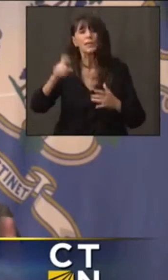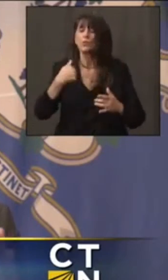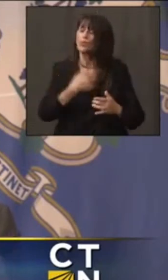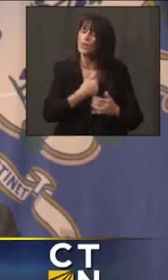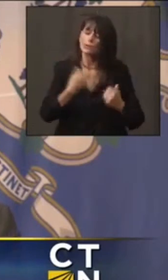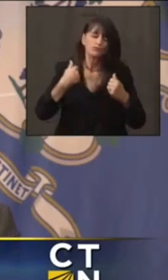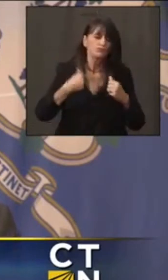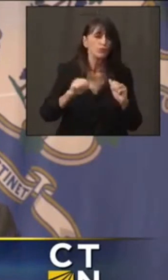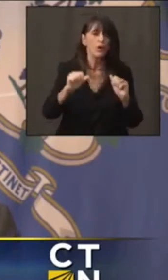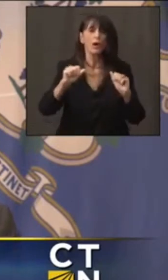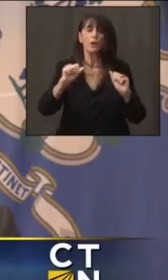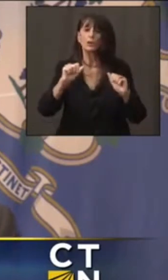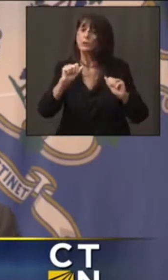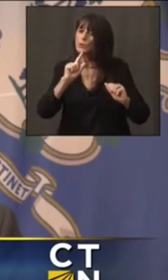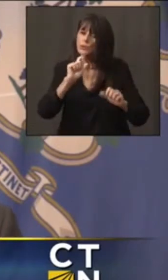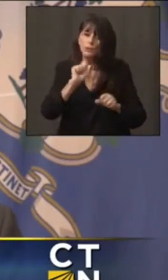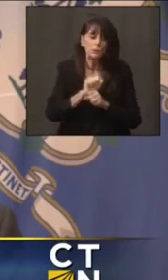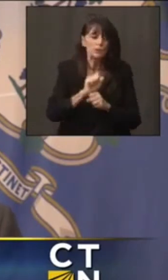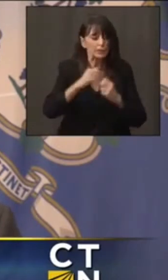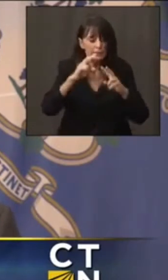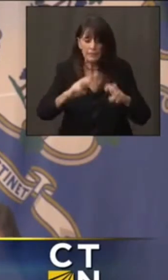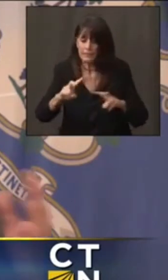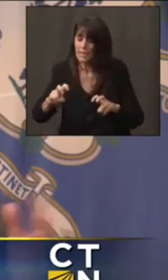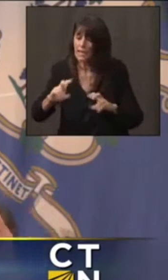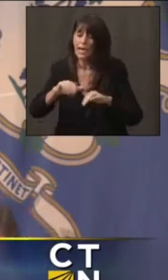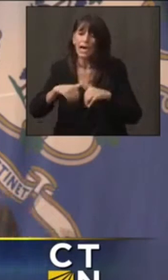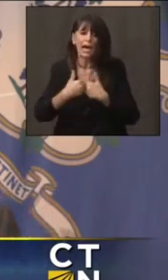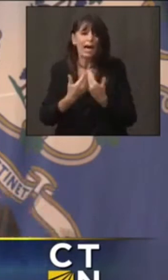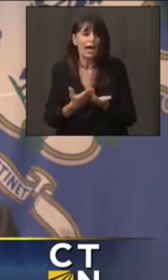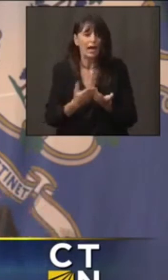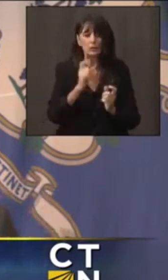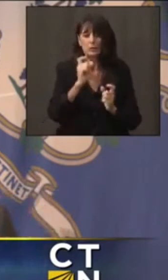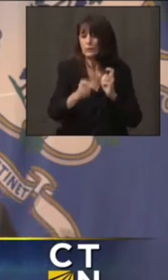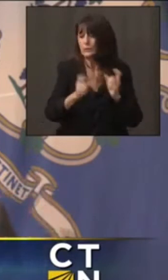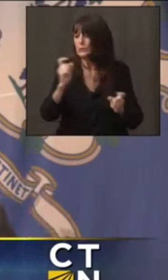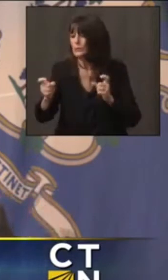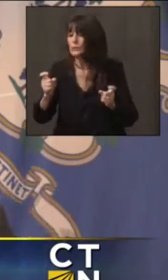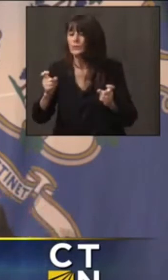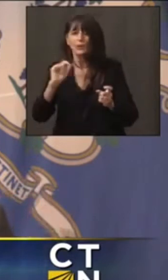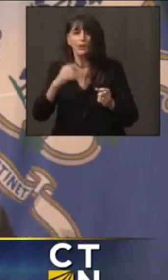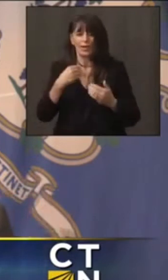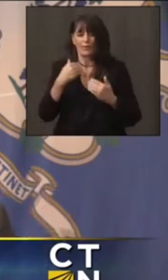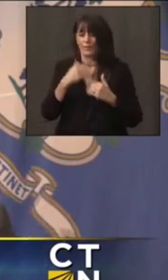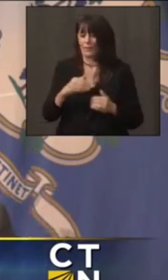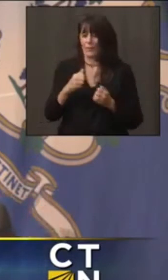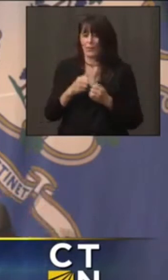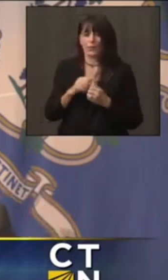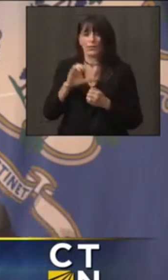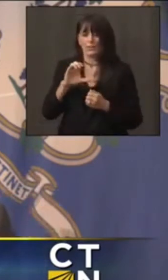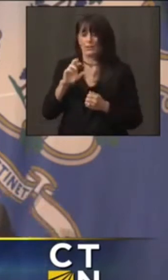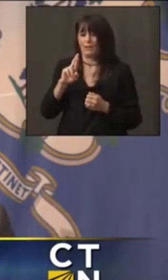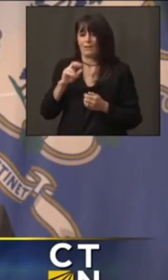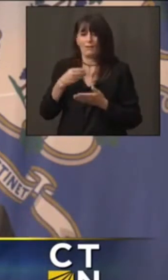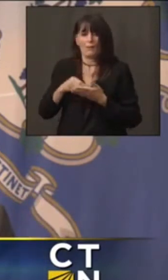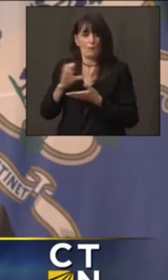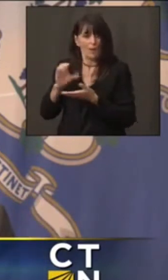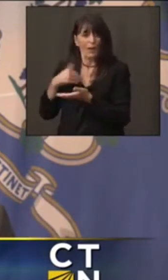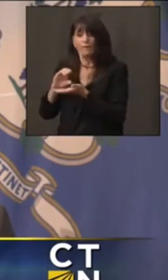in terms of what the real needs are, how we can satisfy it with our limited CRF funding. So I think they